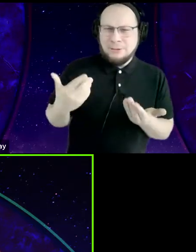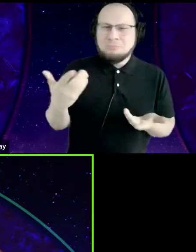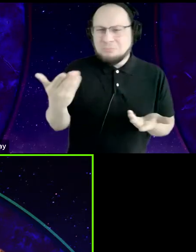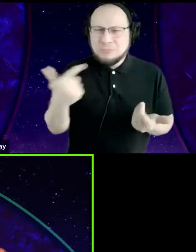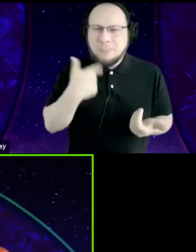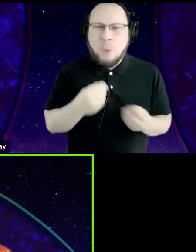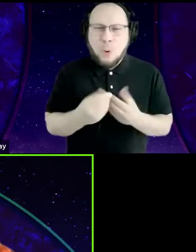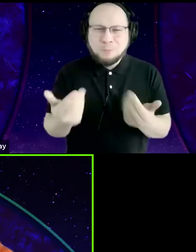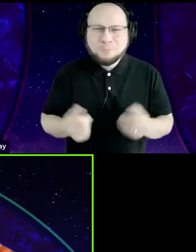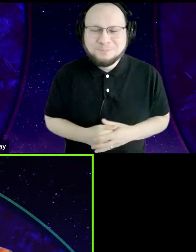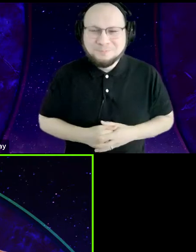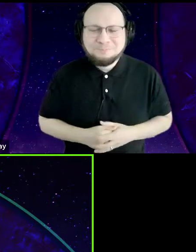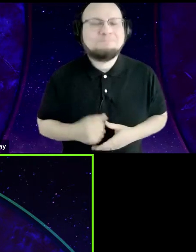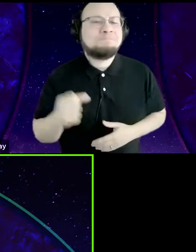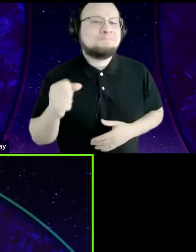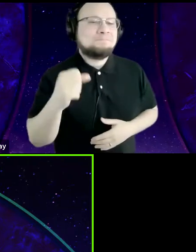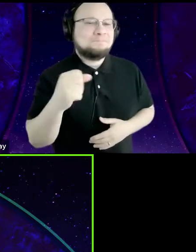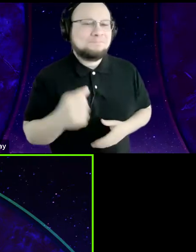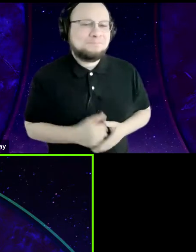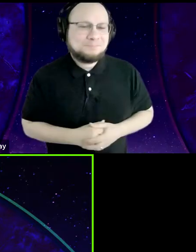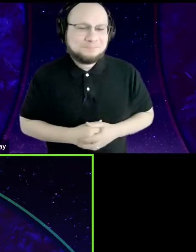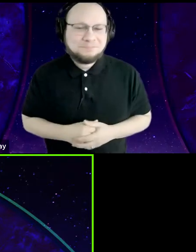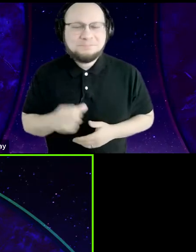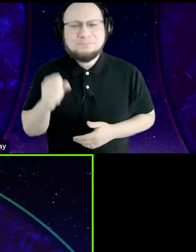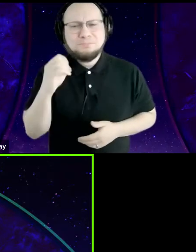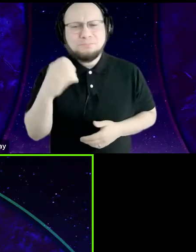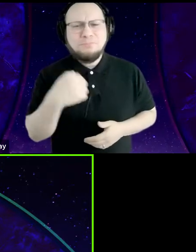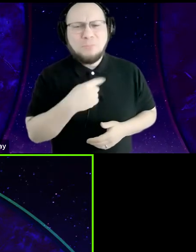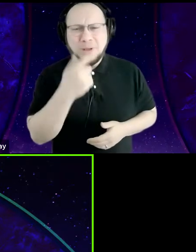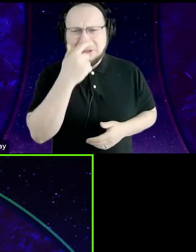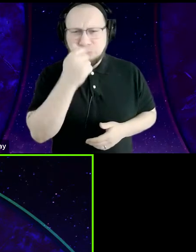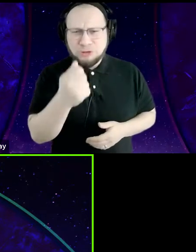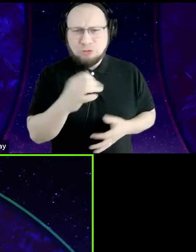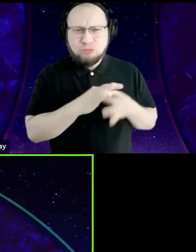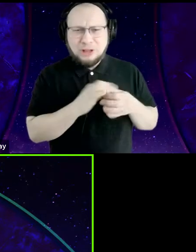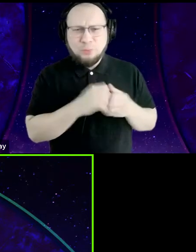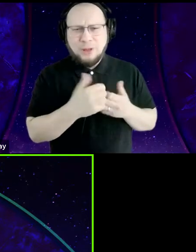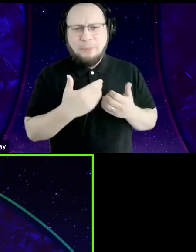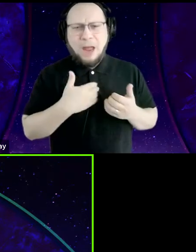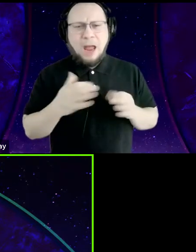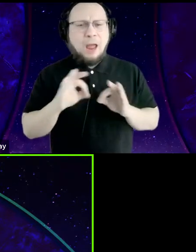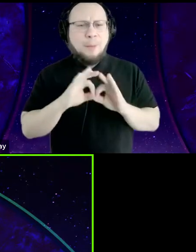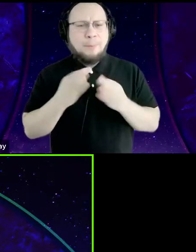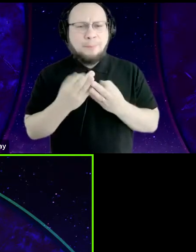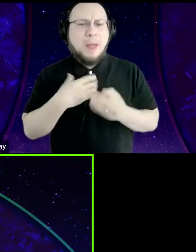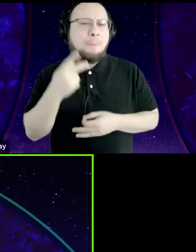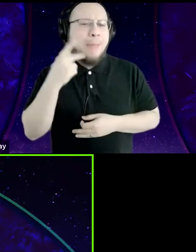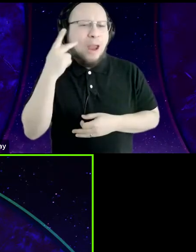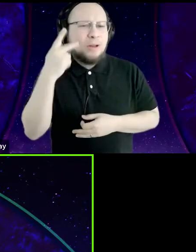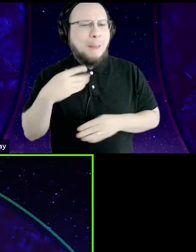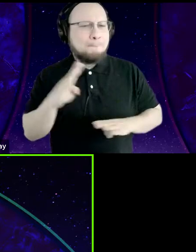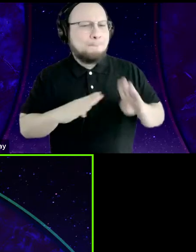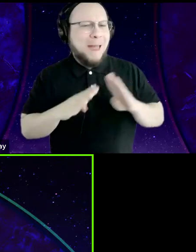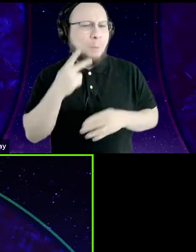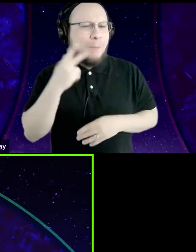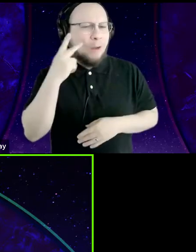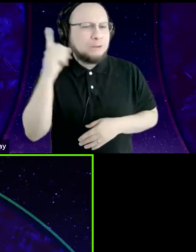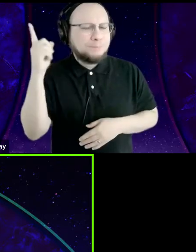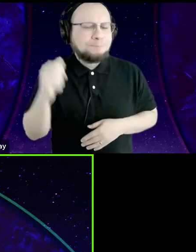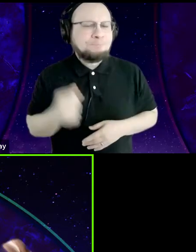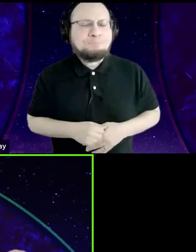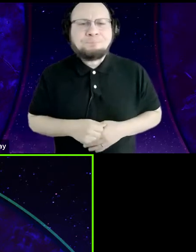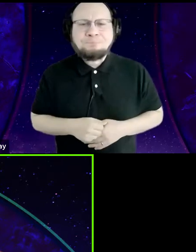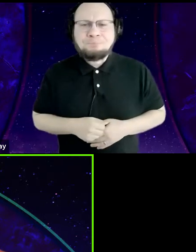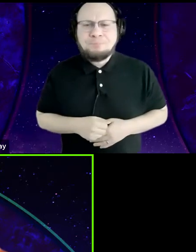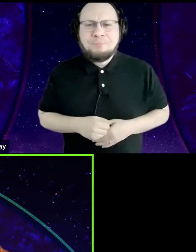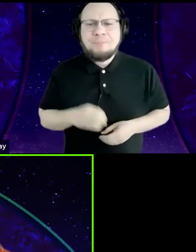that? Absolutely. So I have an interesting relationship with my biological parents. And so I've had to go back